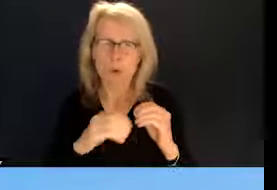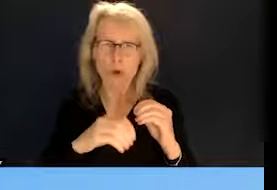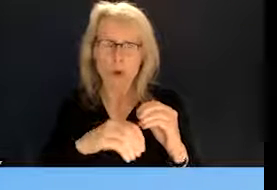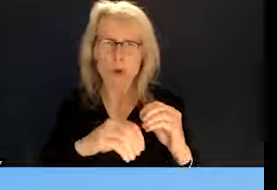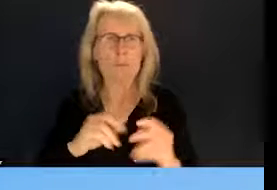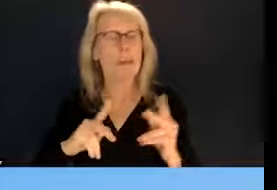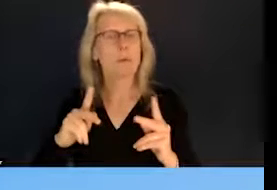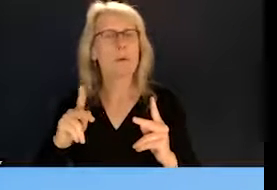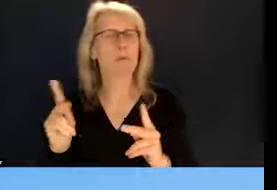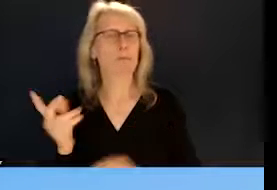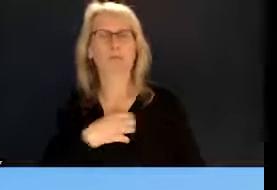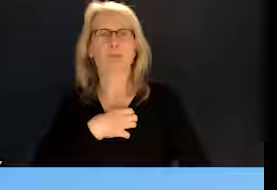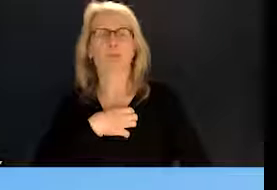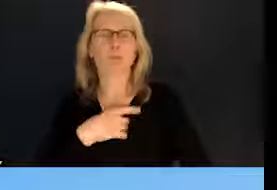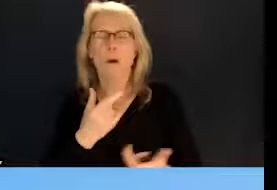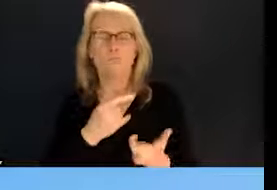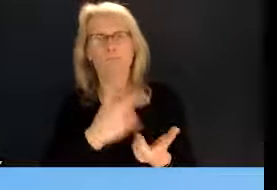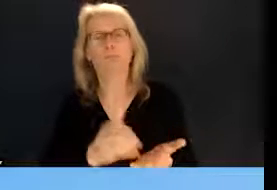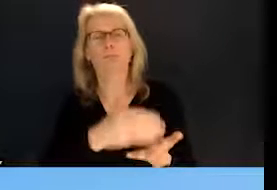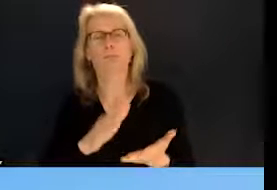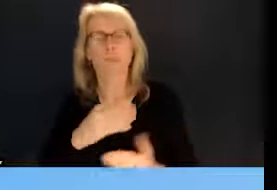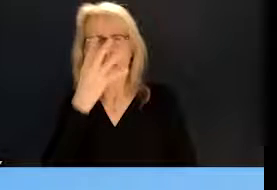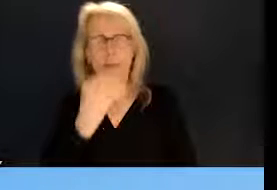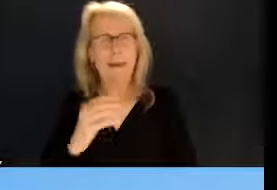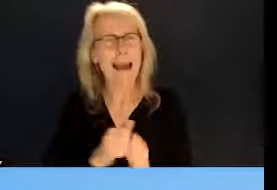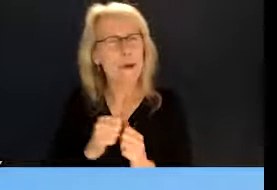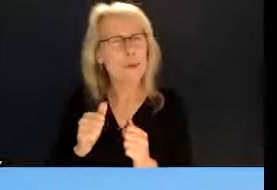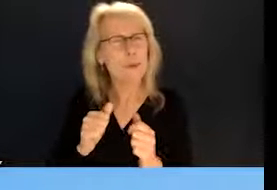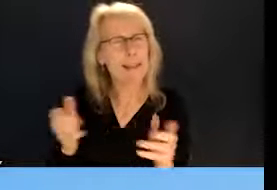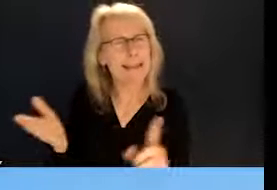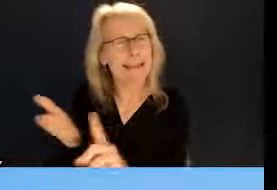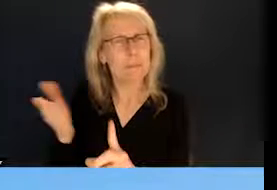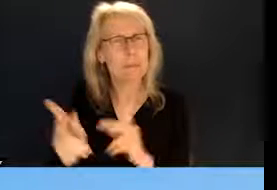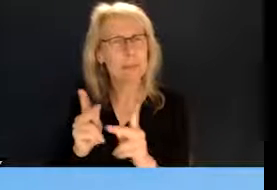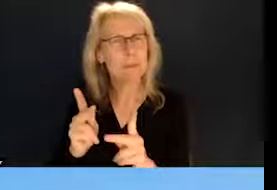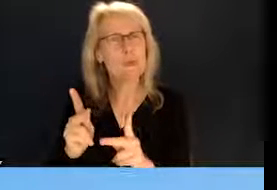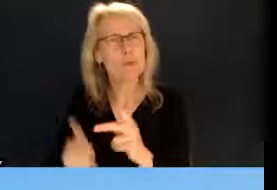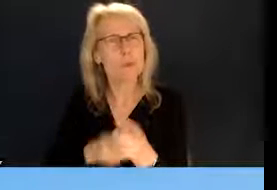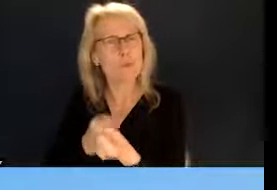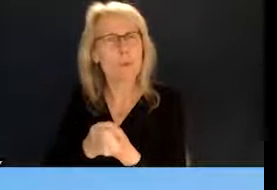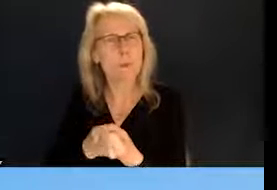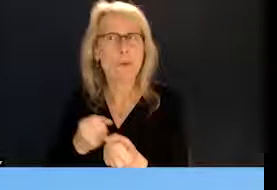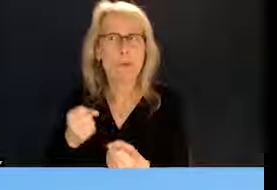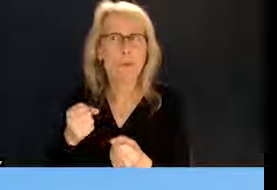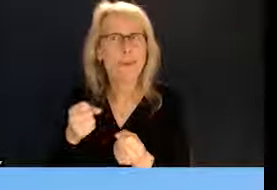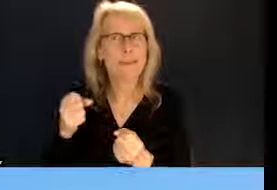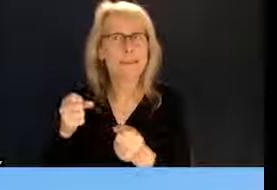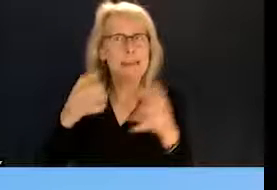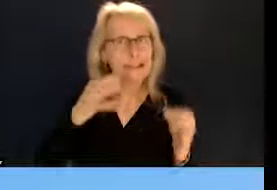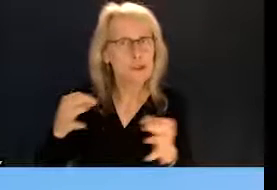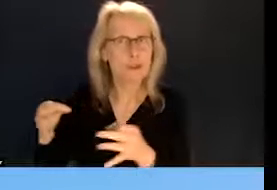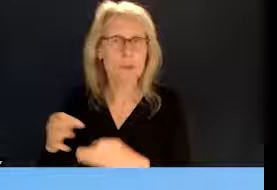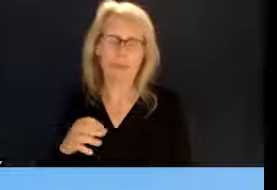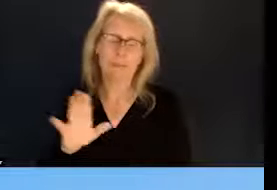strong public opinions, do you have any examples of how to get public buy-in for governance decisions? Empathy, straight